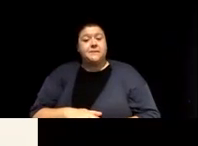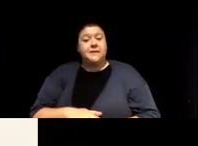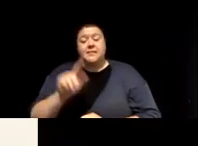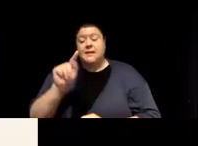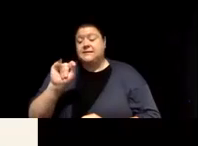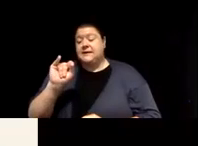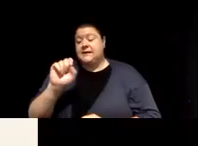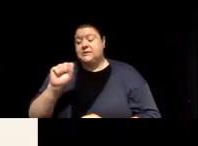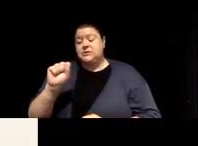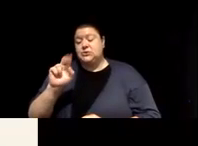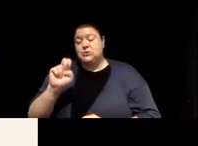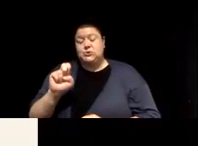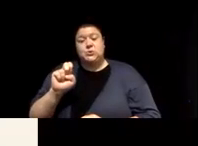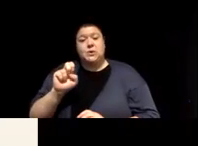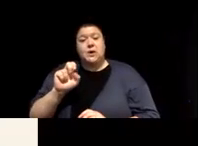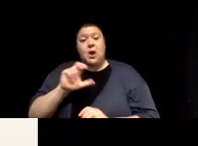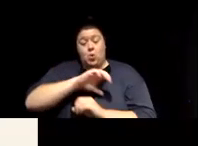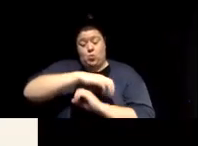that surrounds your